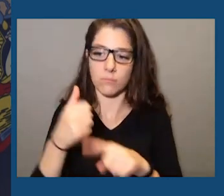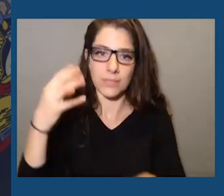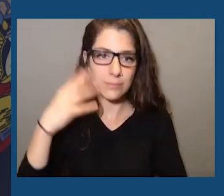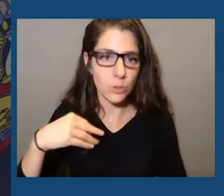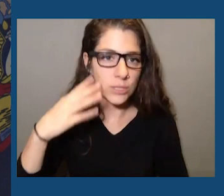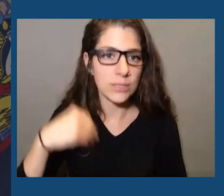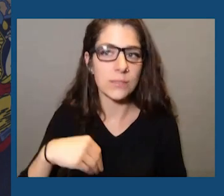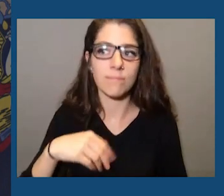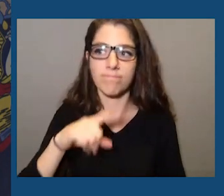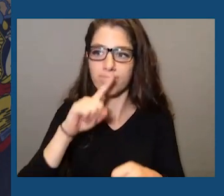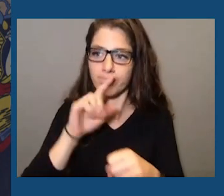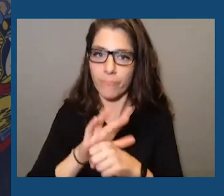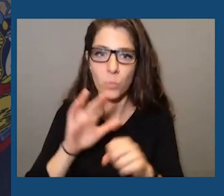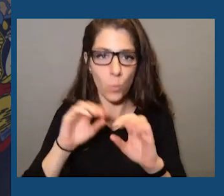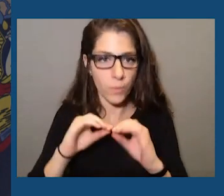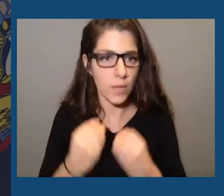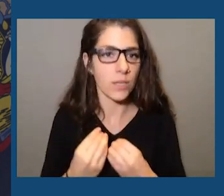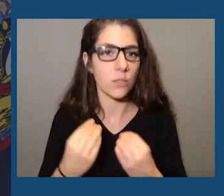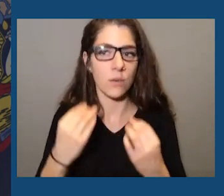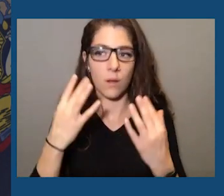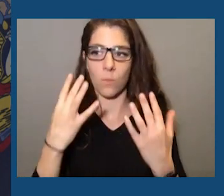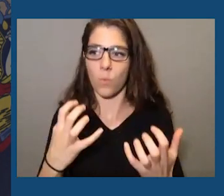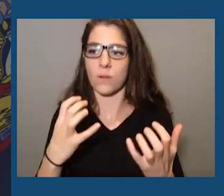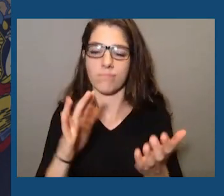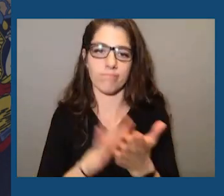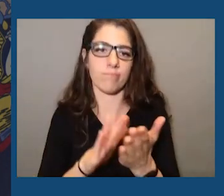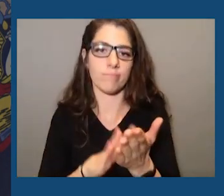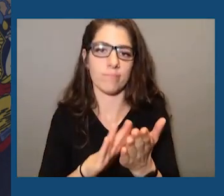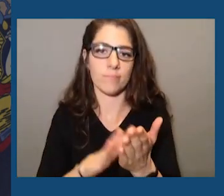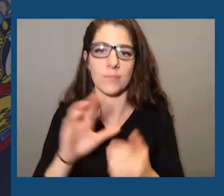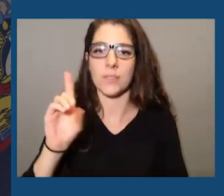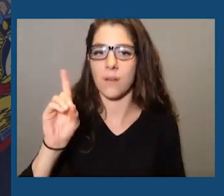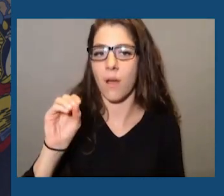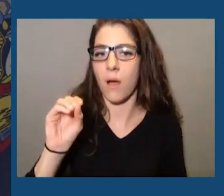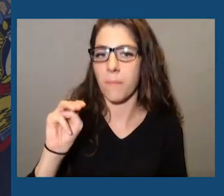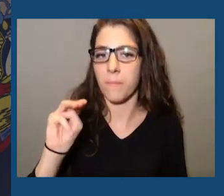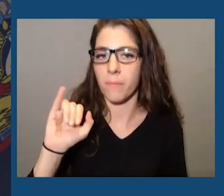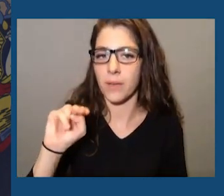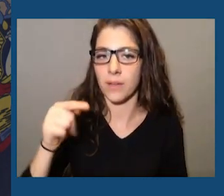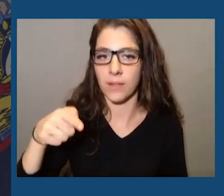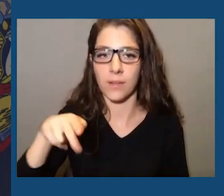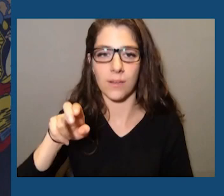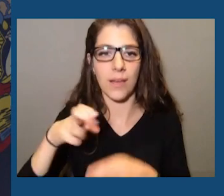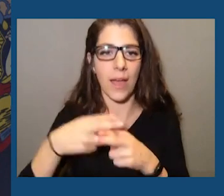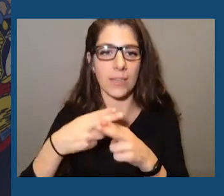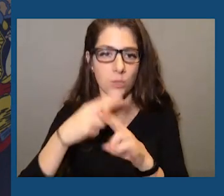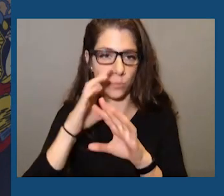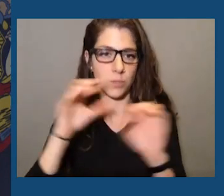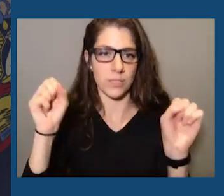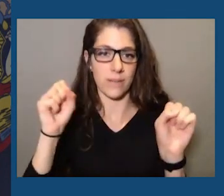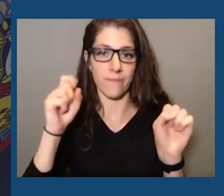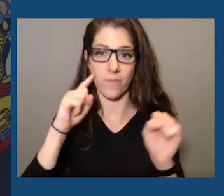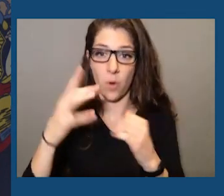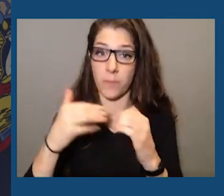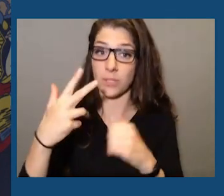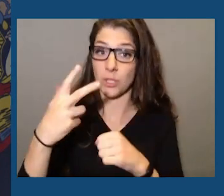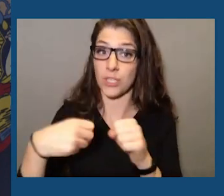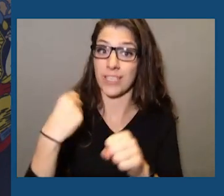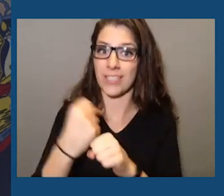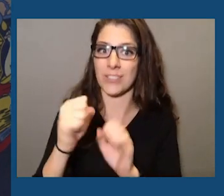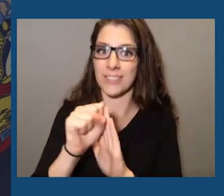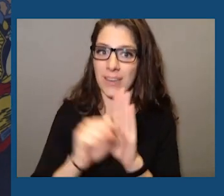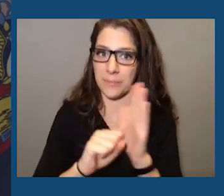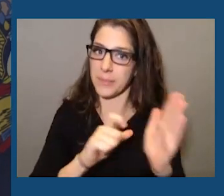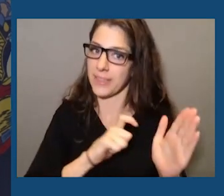committed to this organization. I want to give everyone give a round of applause to our acting superintendent for more than 30 years in the state police. Please stand up and take a